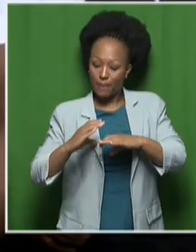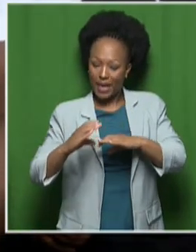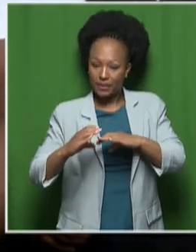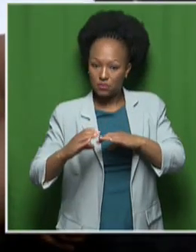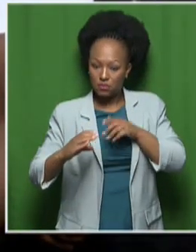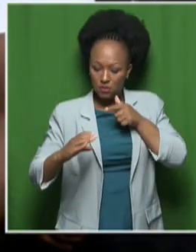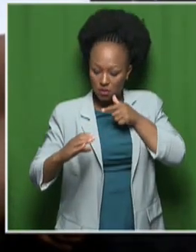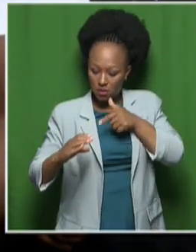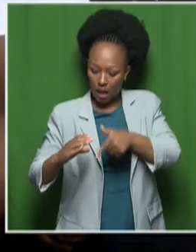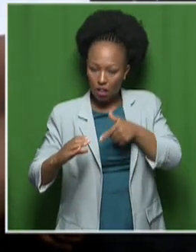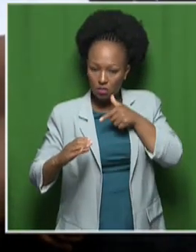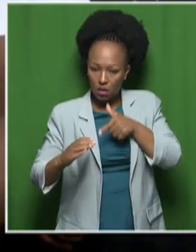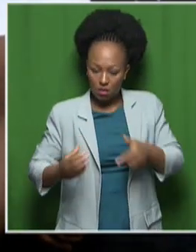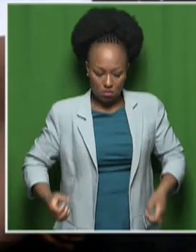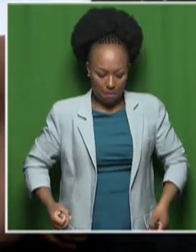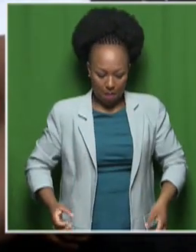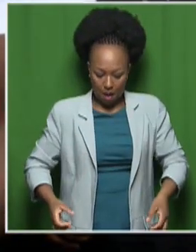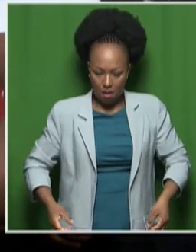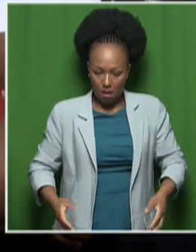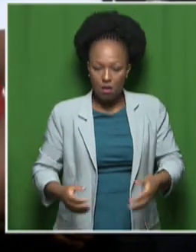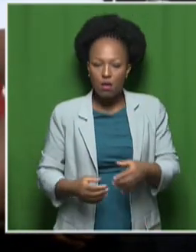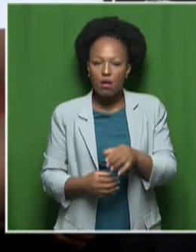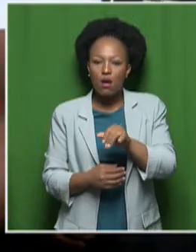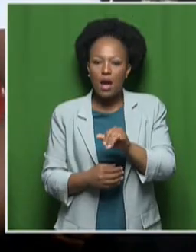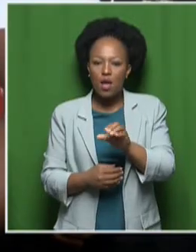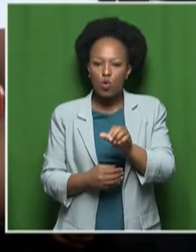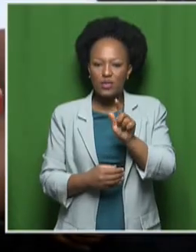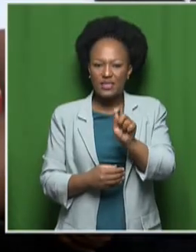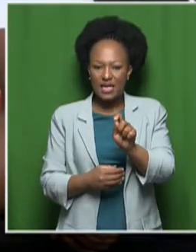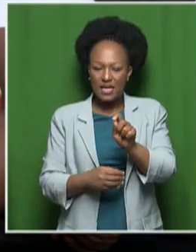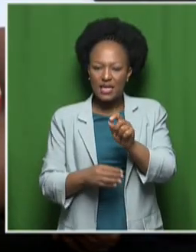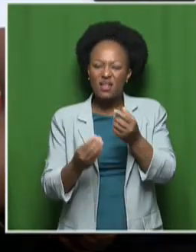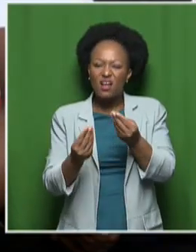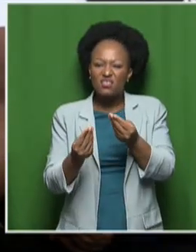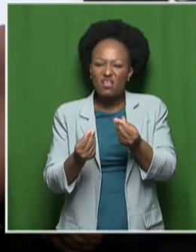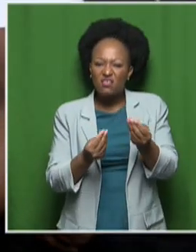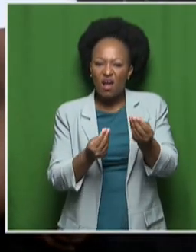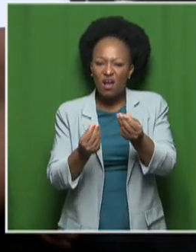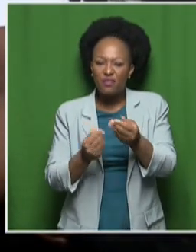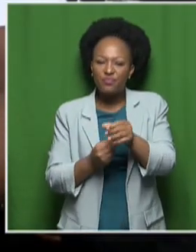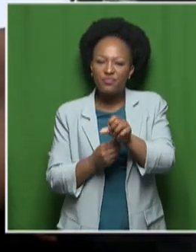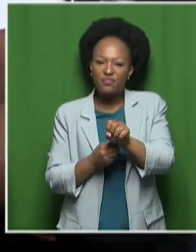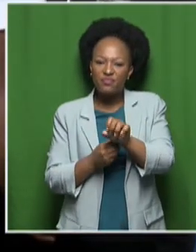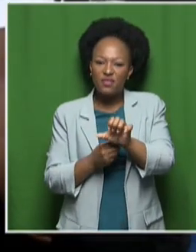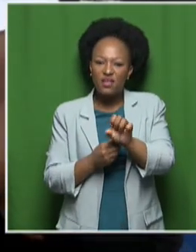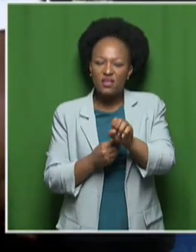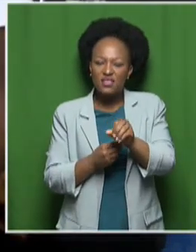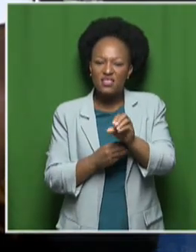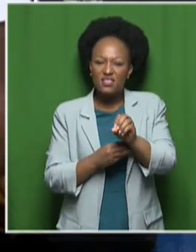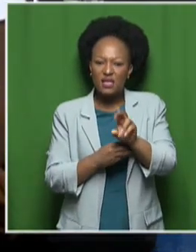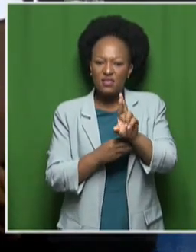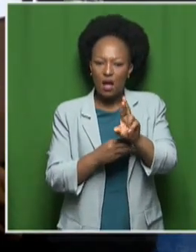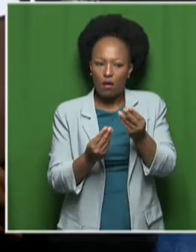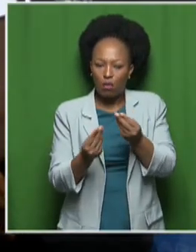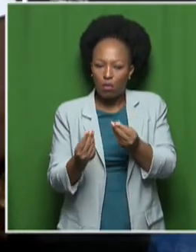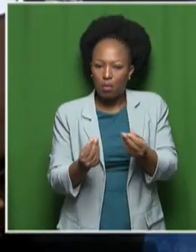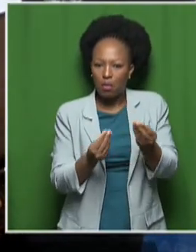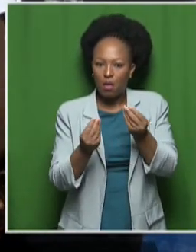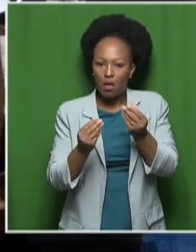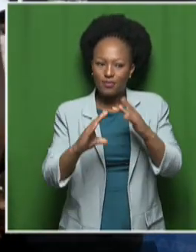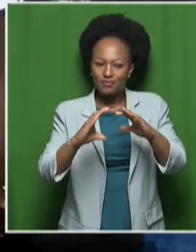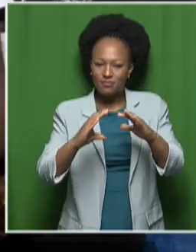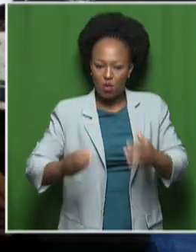wheelchair. It also leverages on IoTs, which are sensors. So the sensors are supposed to help you to communicate with the